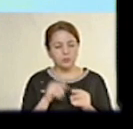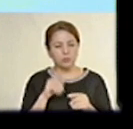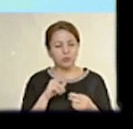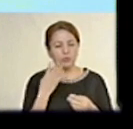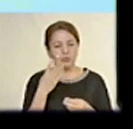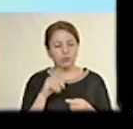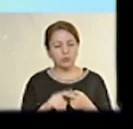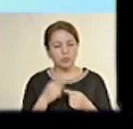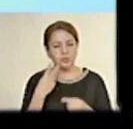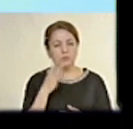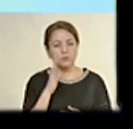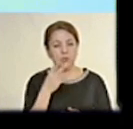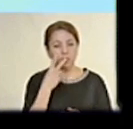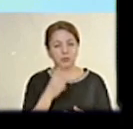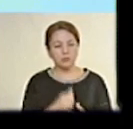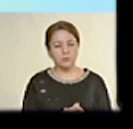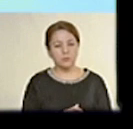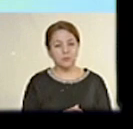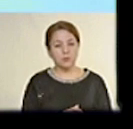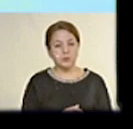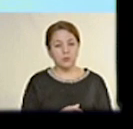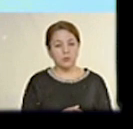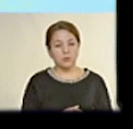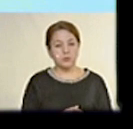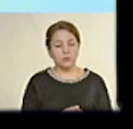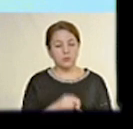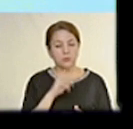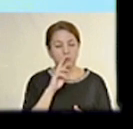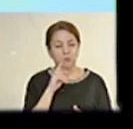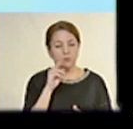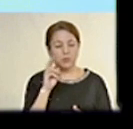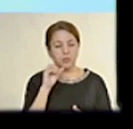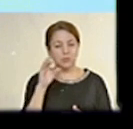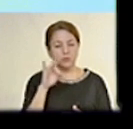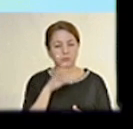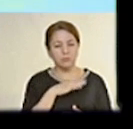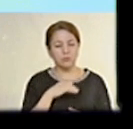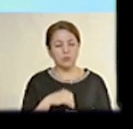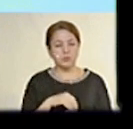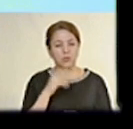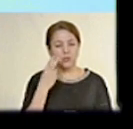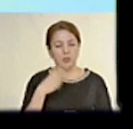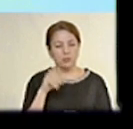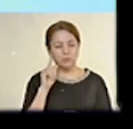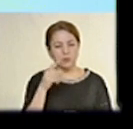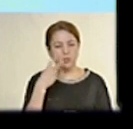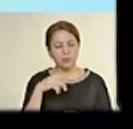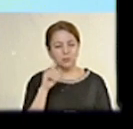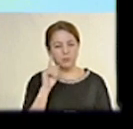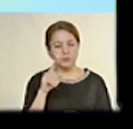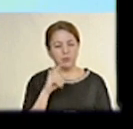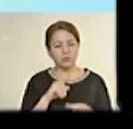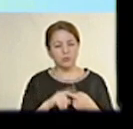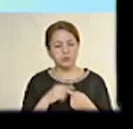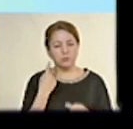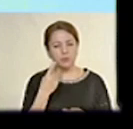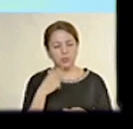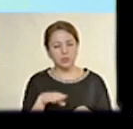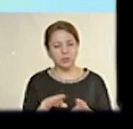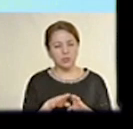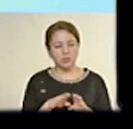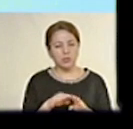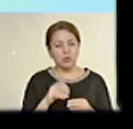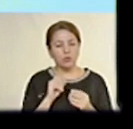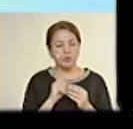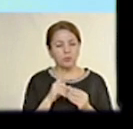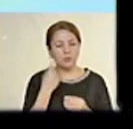ekan. Ya'ni bu esa noto'g'ri kasrni tashkil qilyapti. 21 ni 21 ga bo'lsak 1 ga teng, 11 ga 1